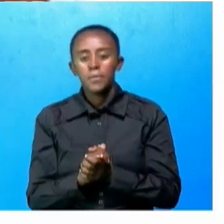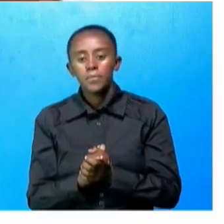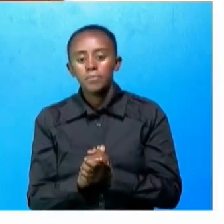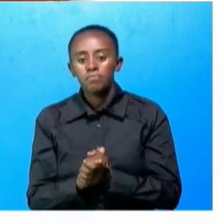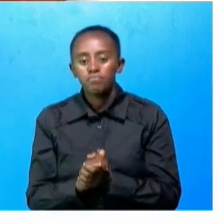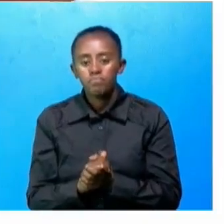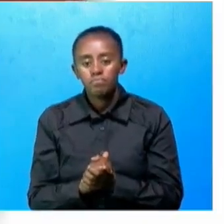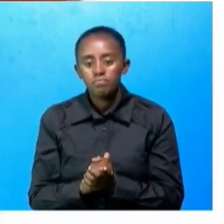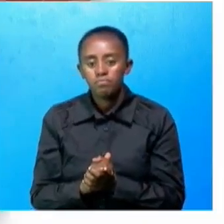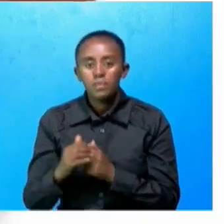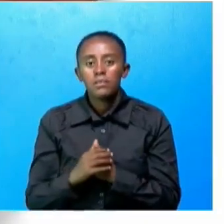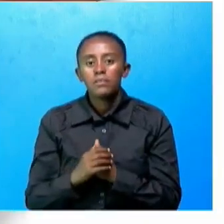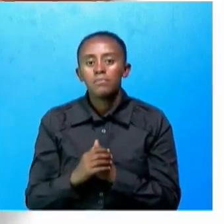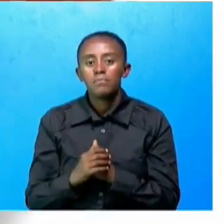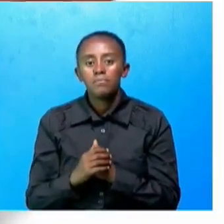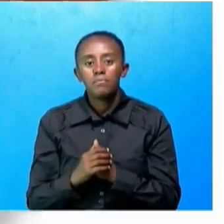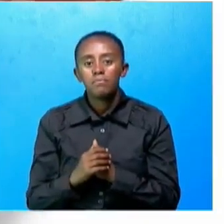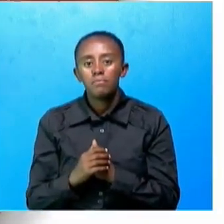Conversely,